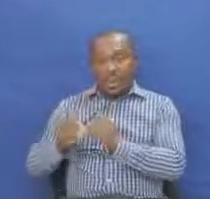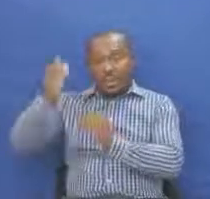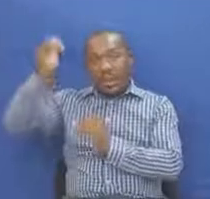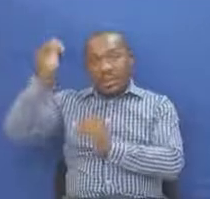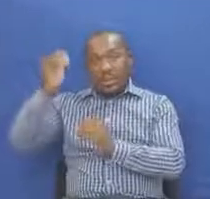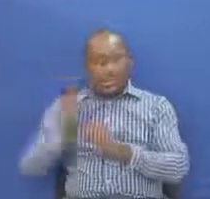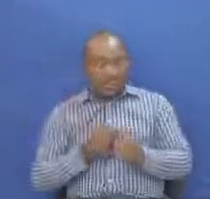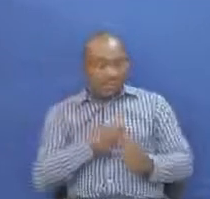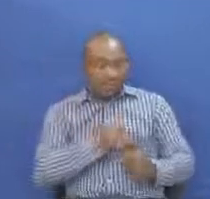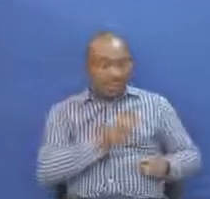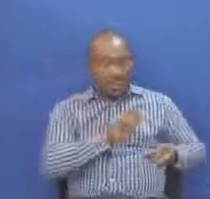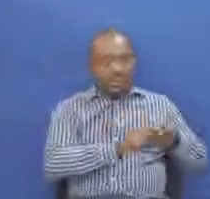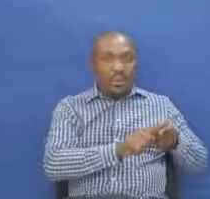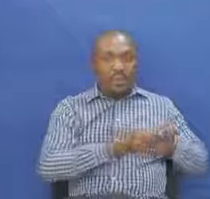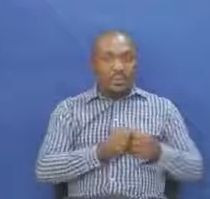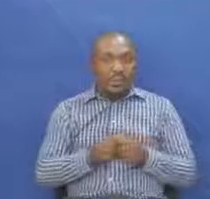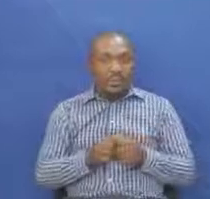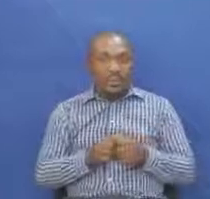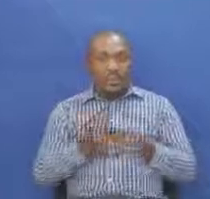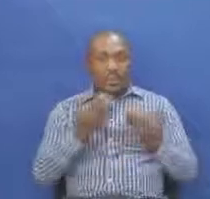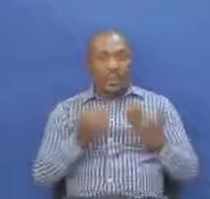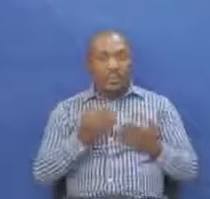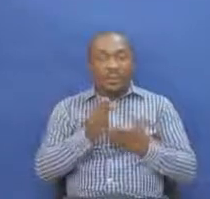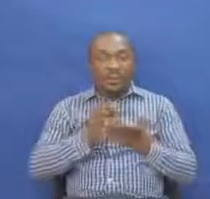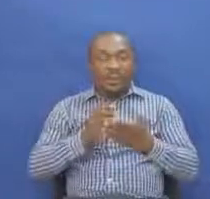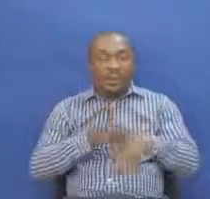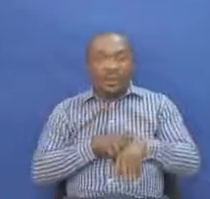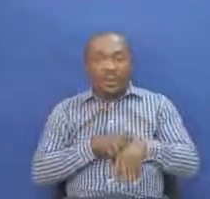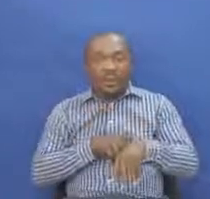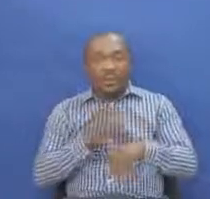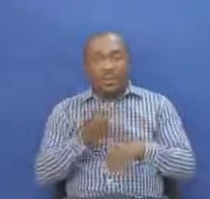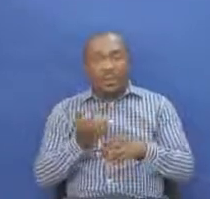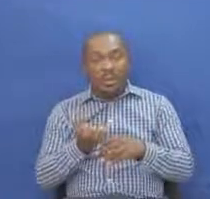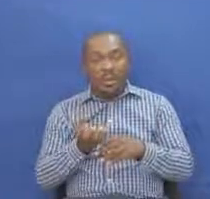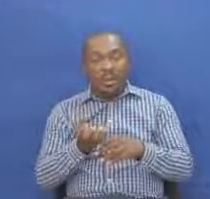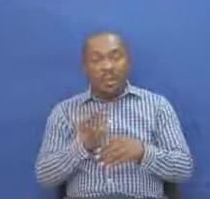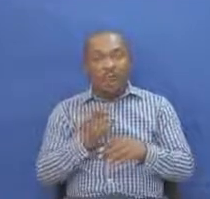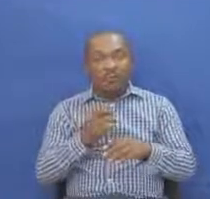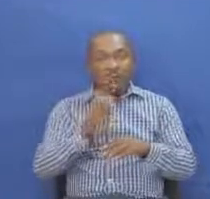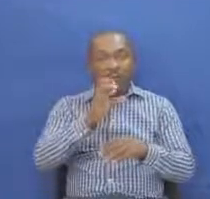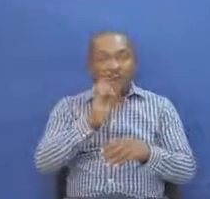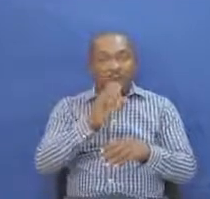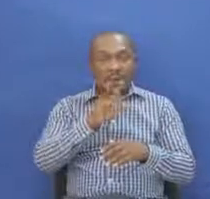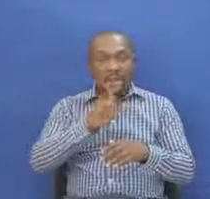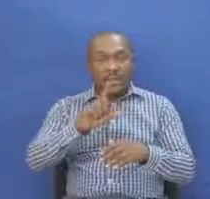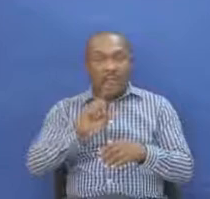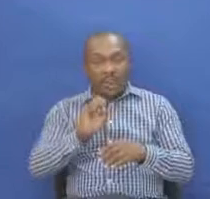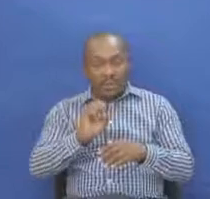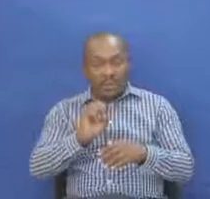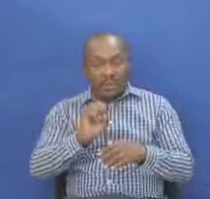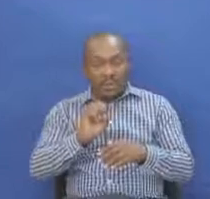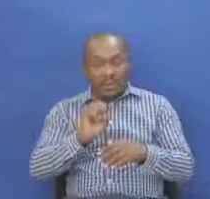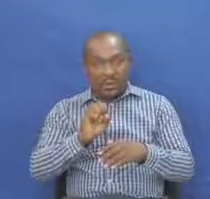decrease. On the other hand, sometimes the number of cells which increases may be lower than the number of cells which